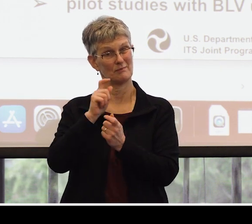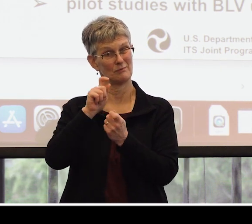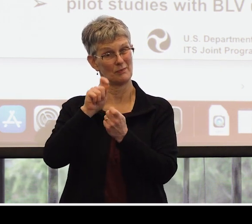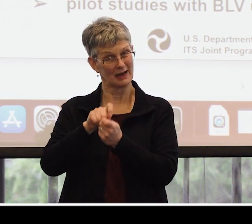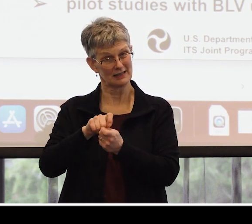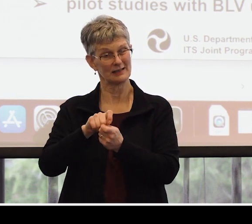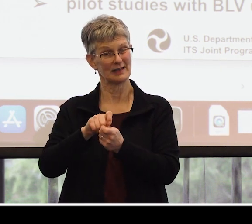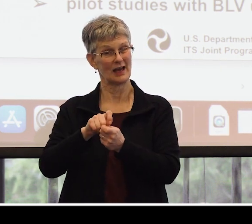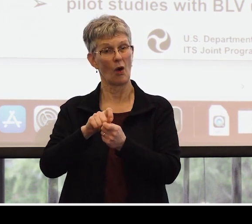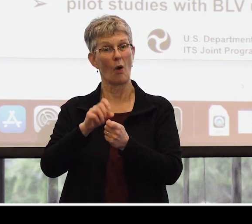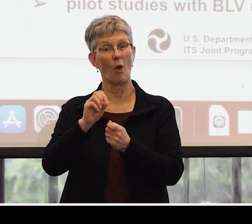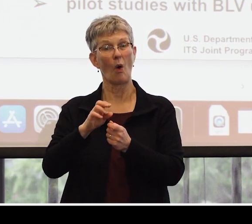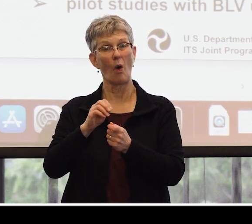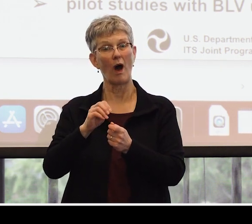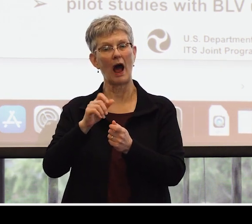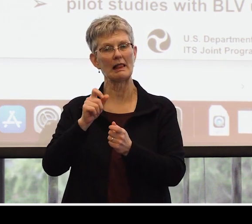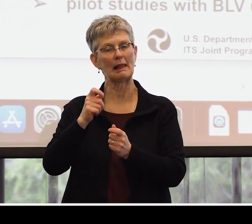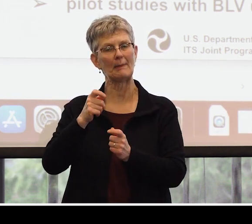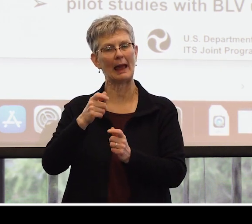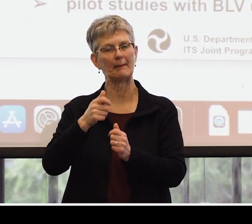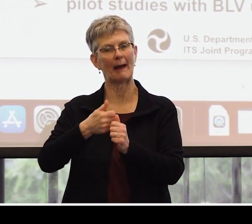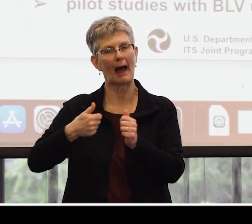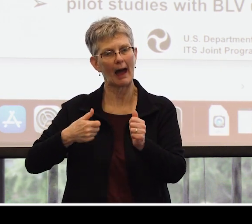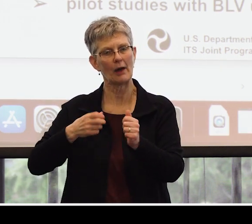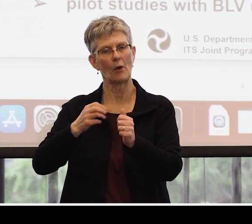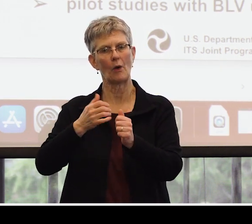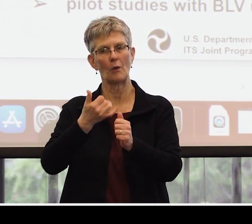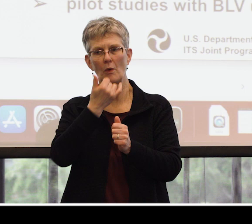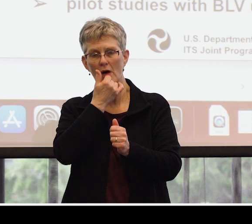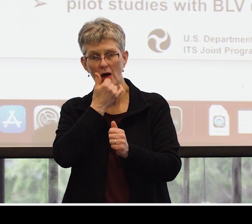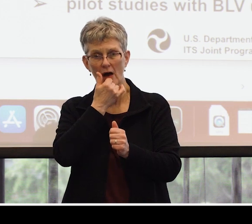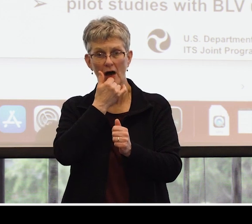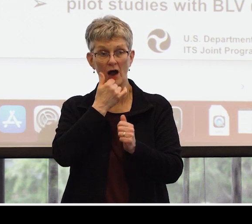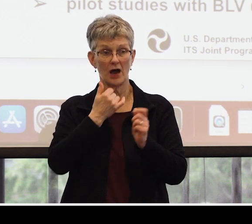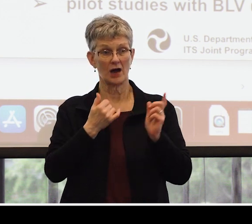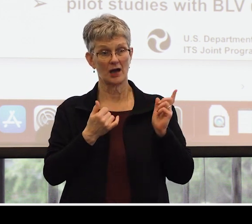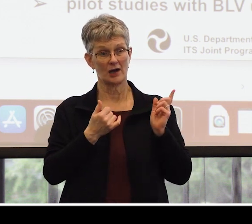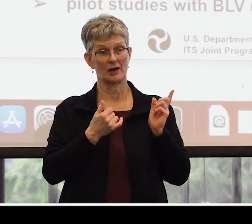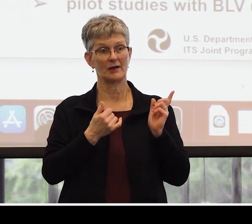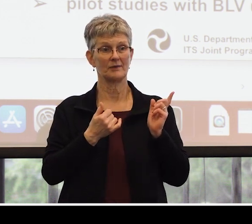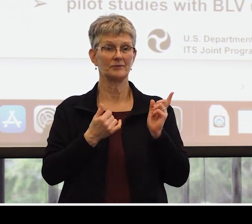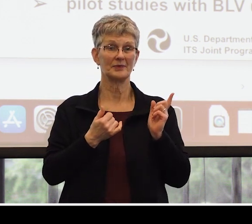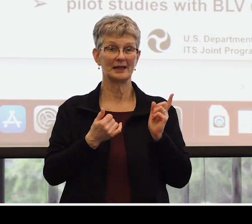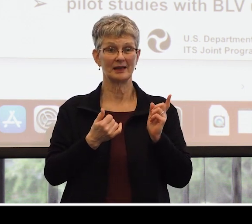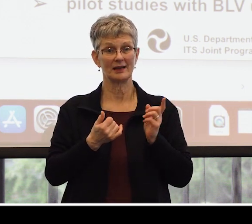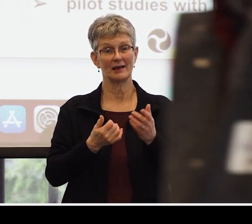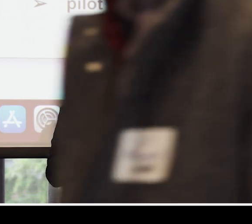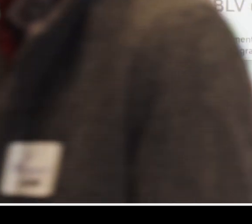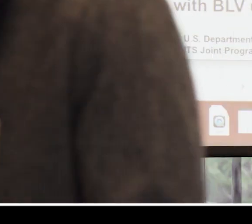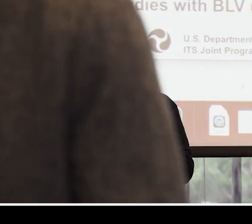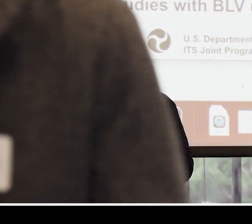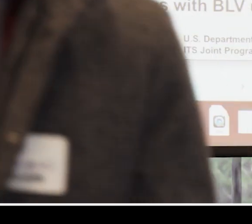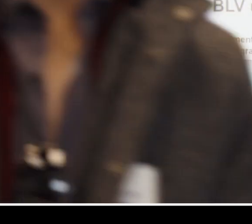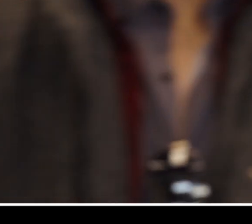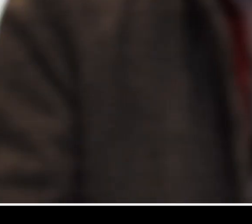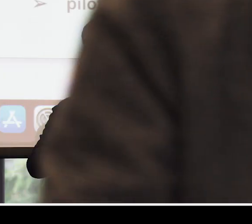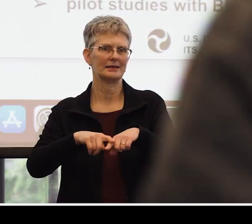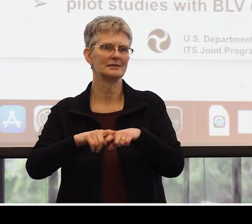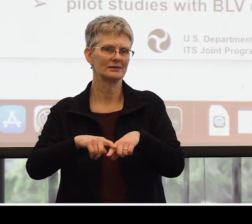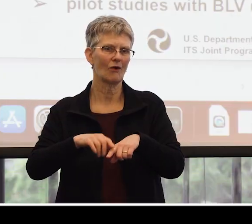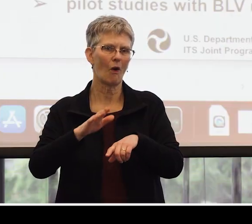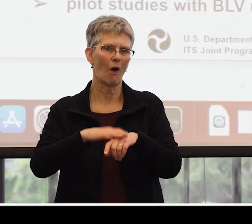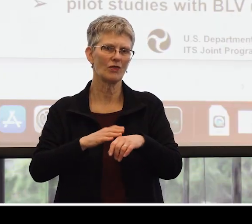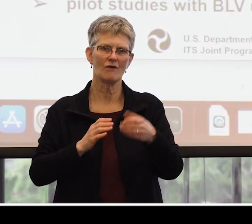depends. So if you're talking about the GPS location precision, it's typically dependent on the phone